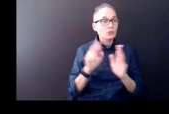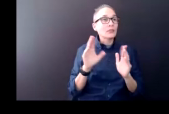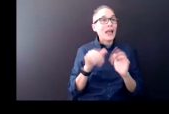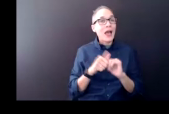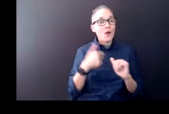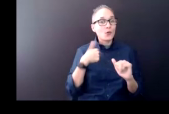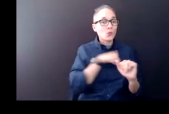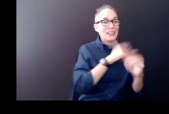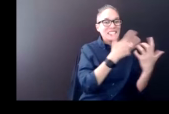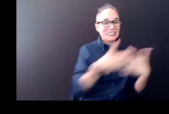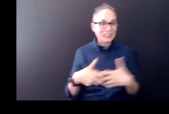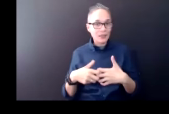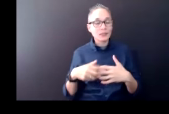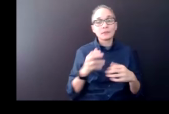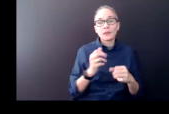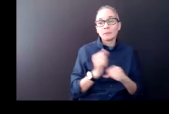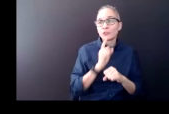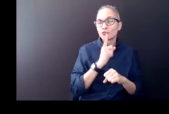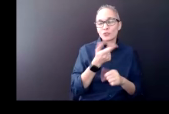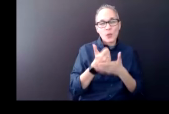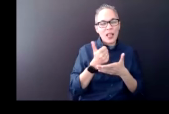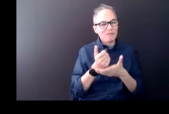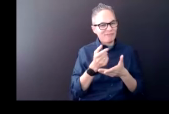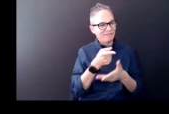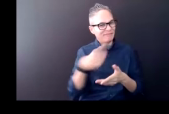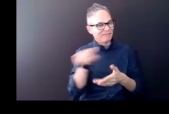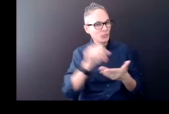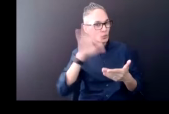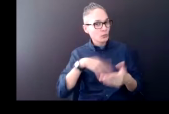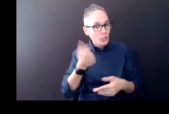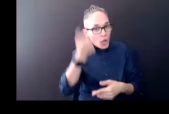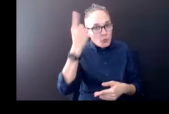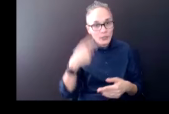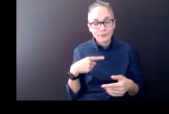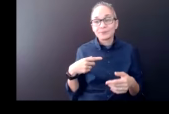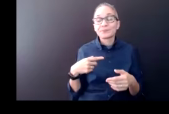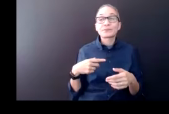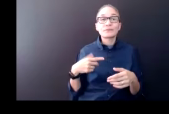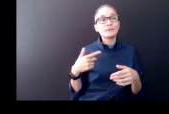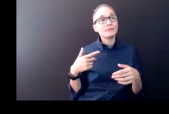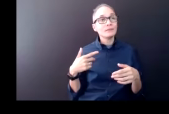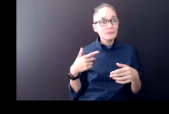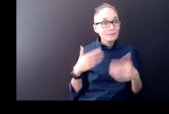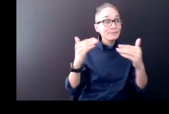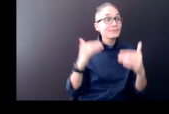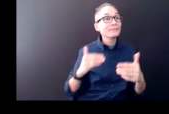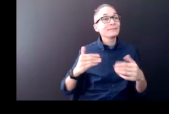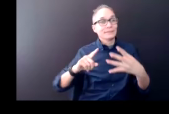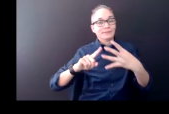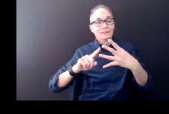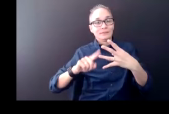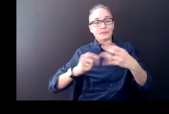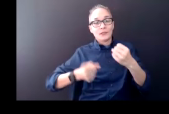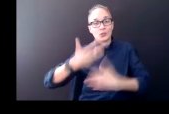synthesize those models, to help like facilitate comprehension? And so like the social cultural, like in college, I